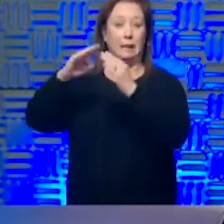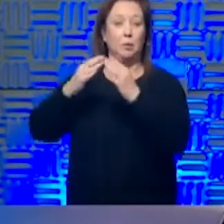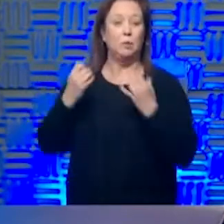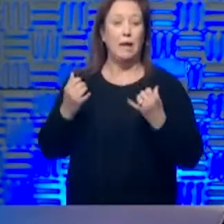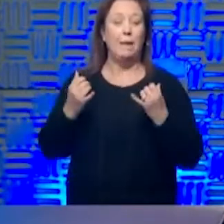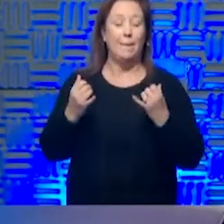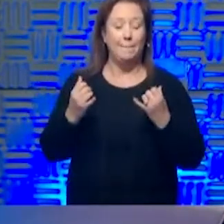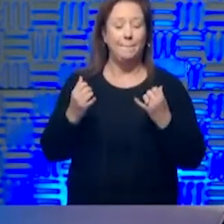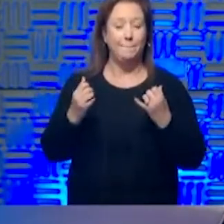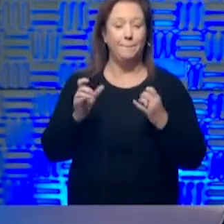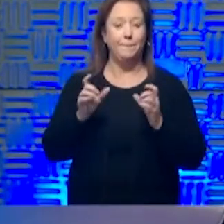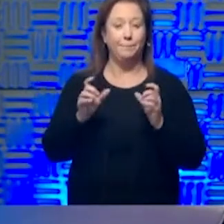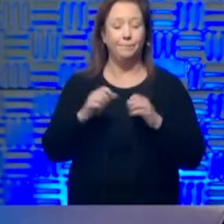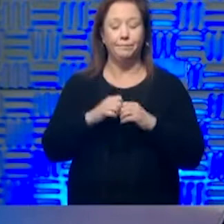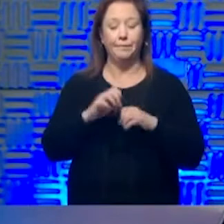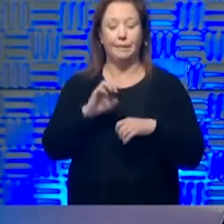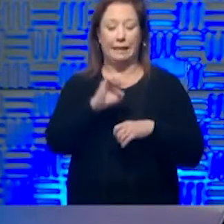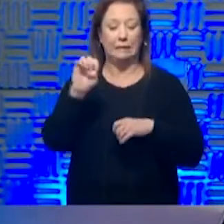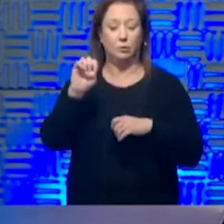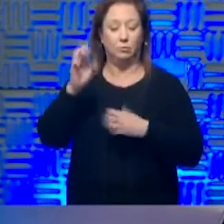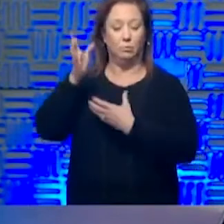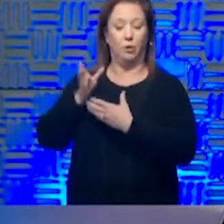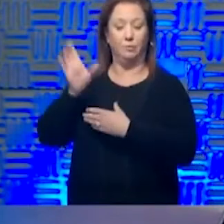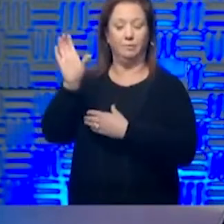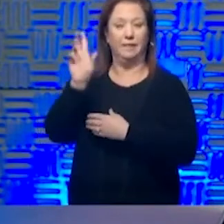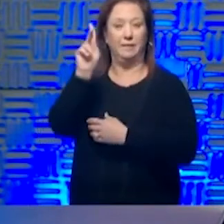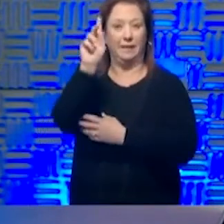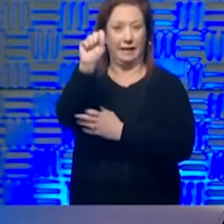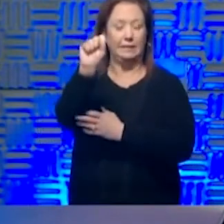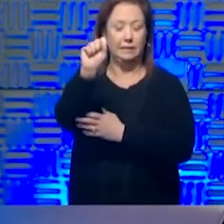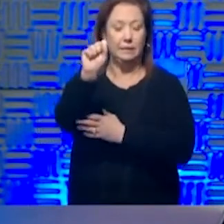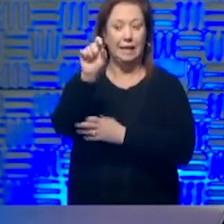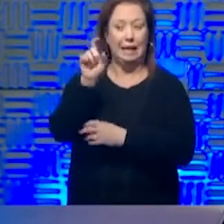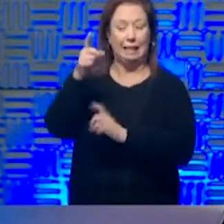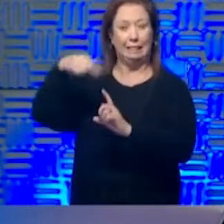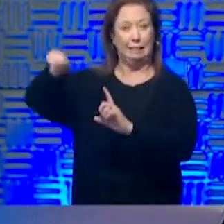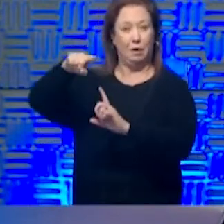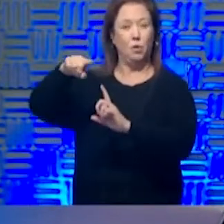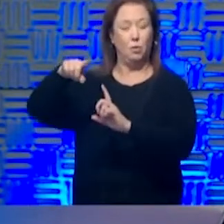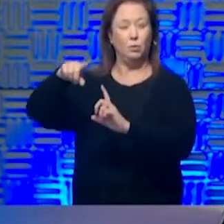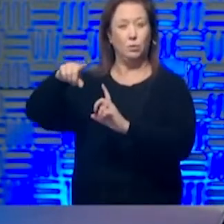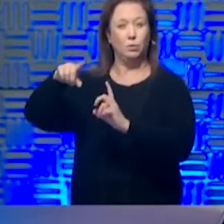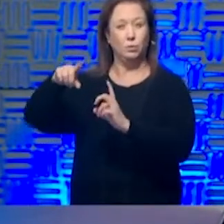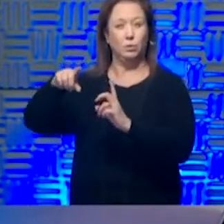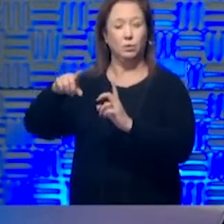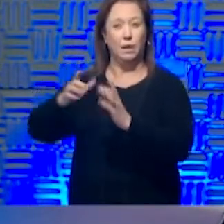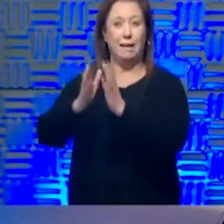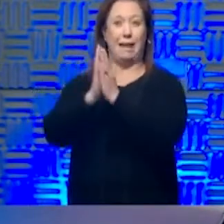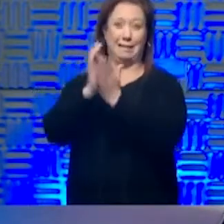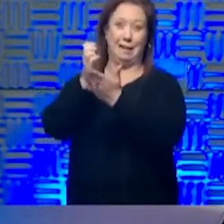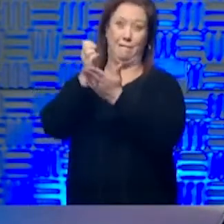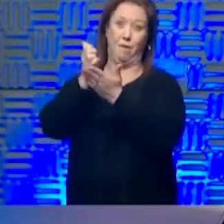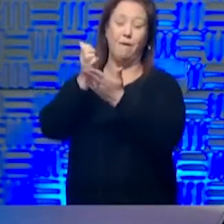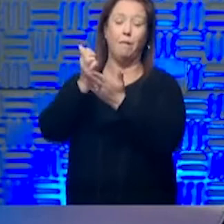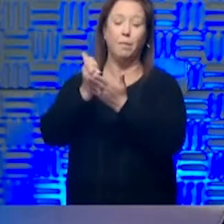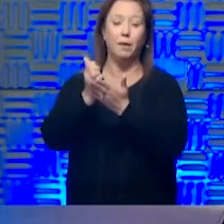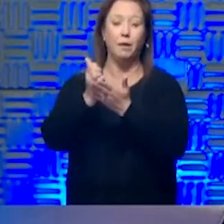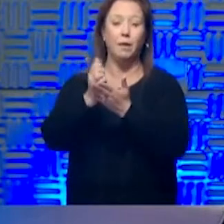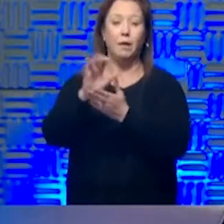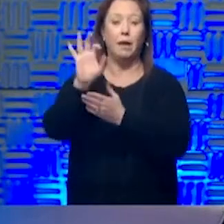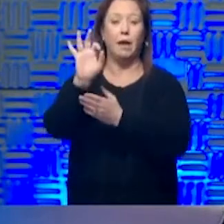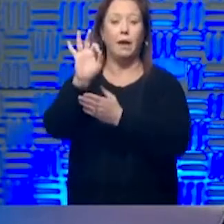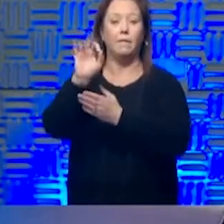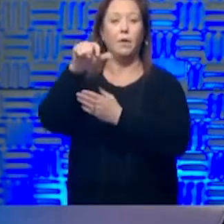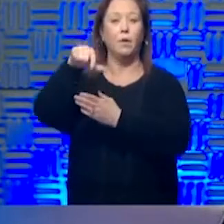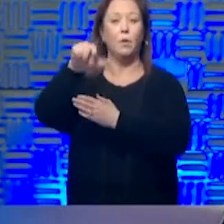now. Yes. And I think those are the ones who have been asking for help. The